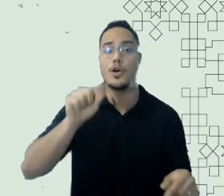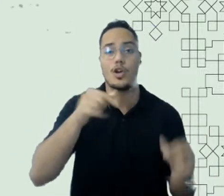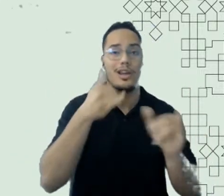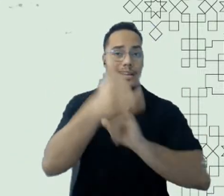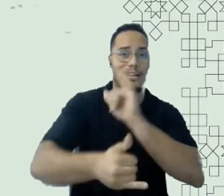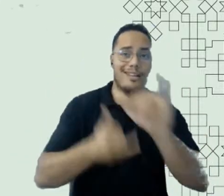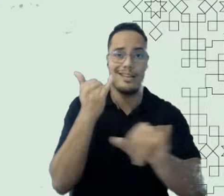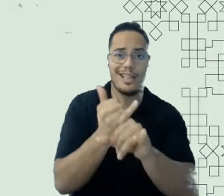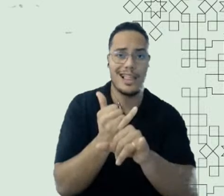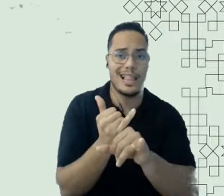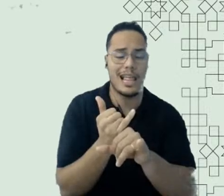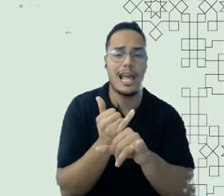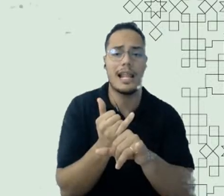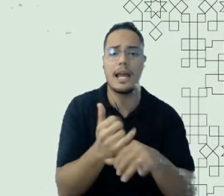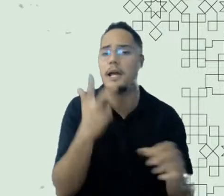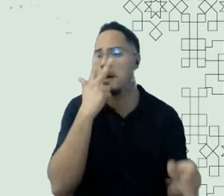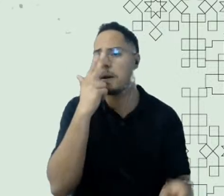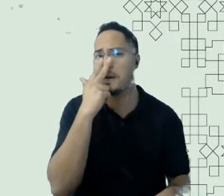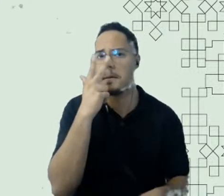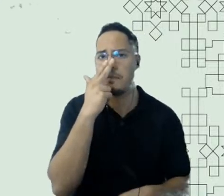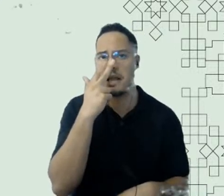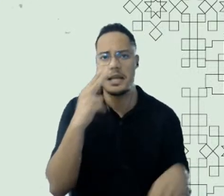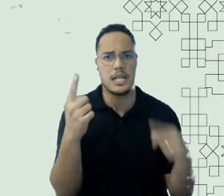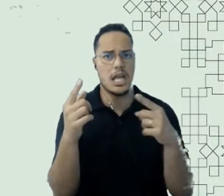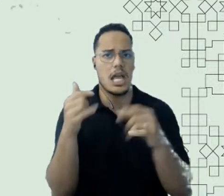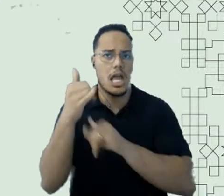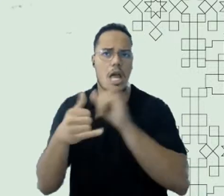of digital services have